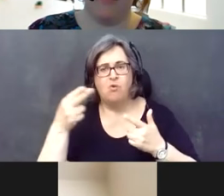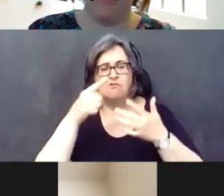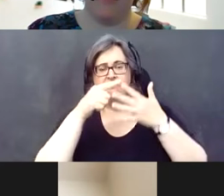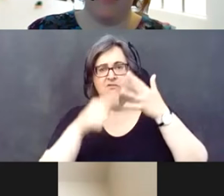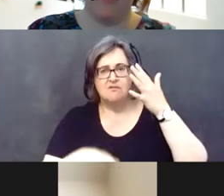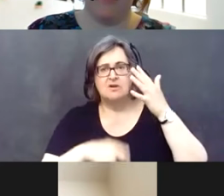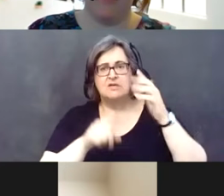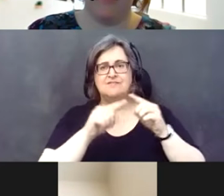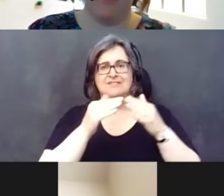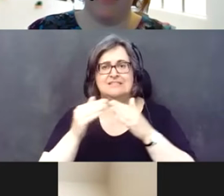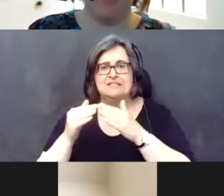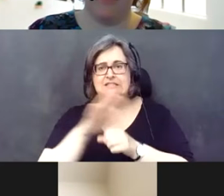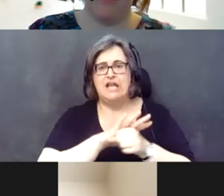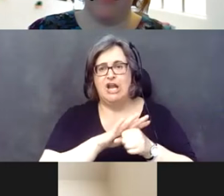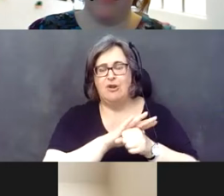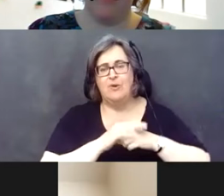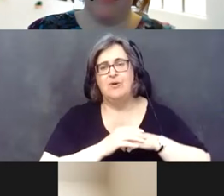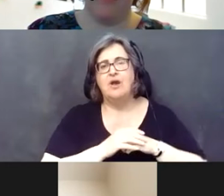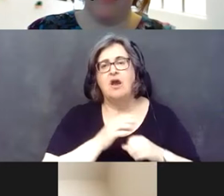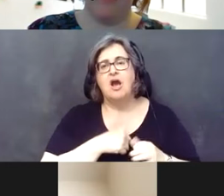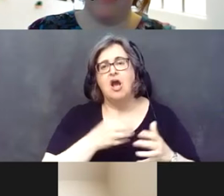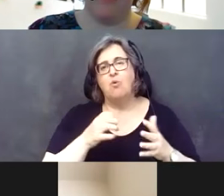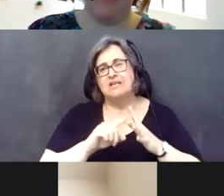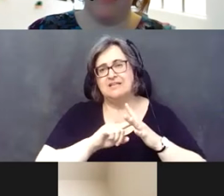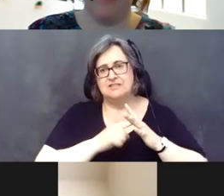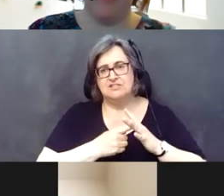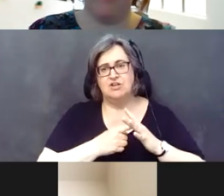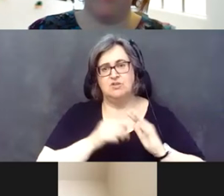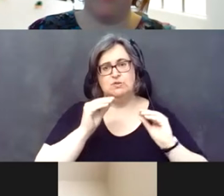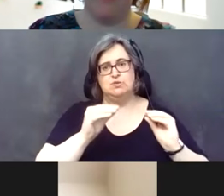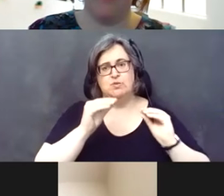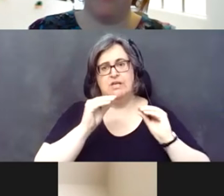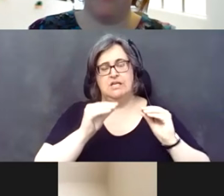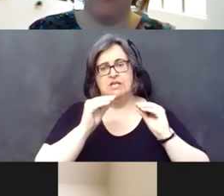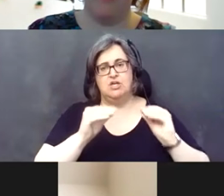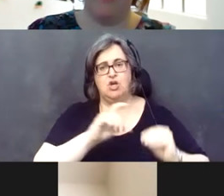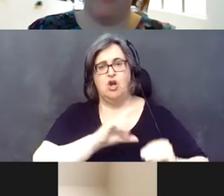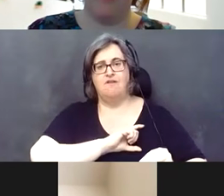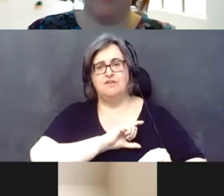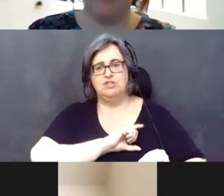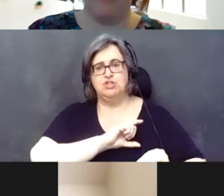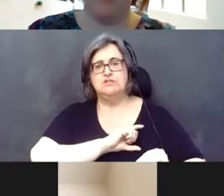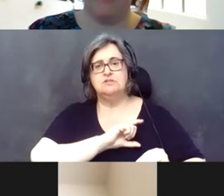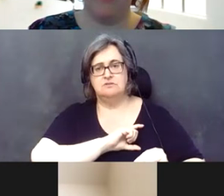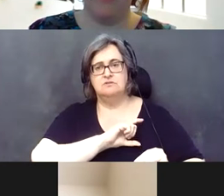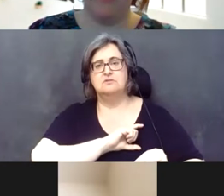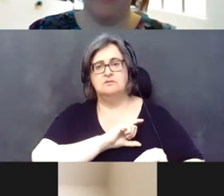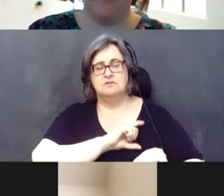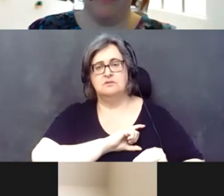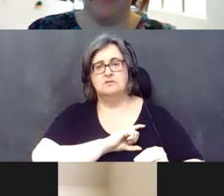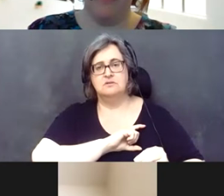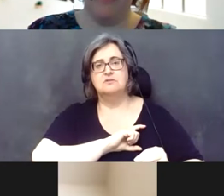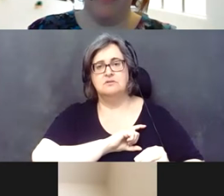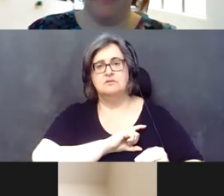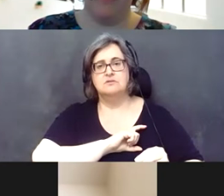this. I would like to start doing that, training officers in